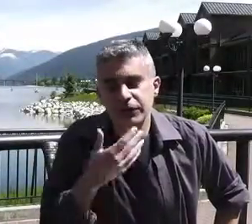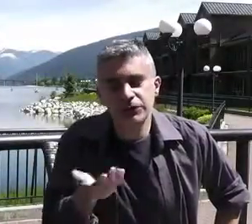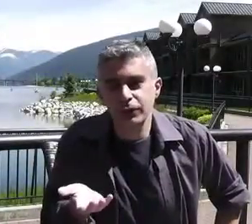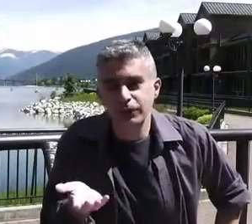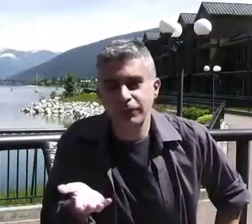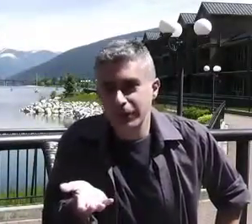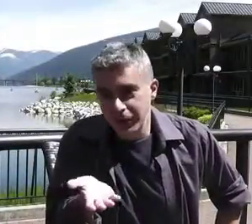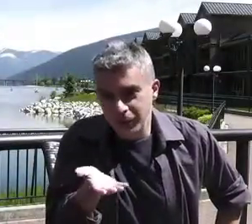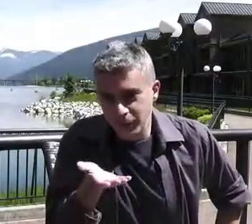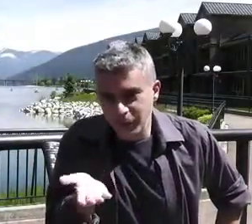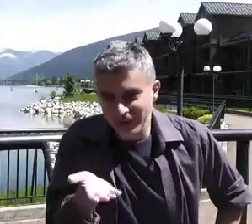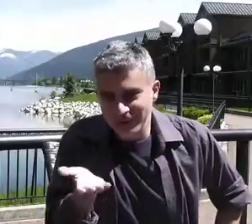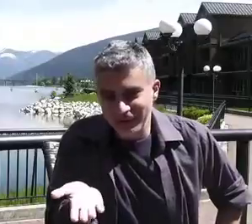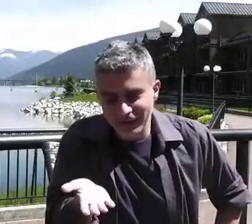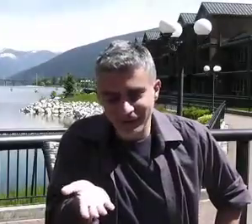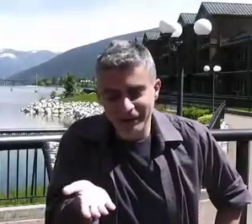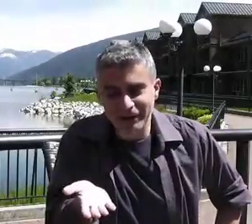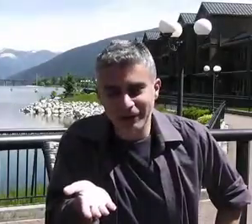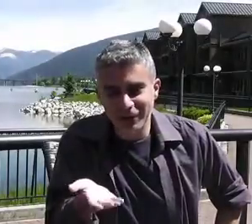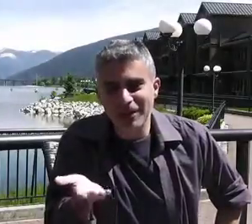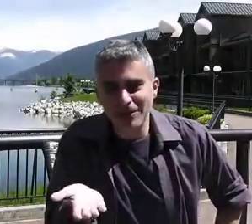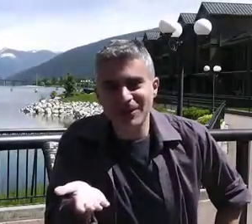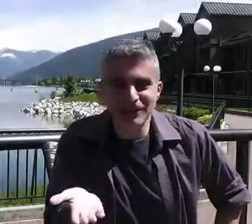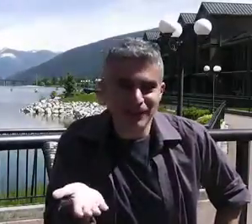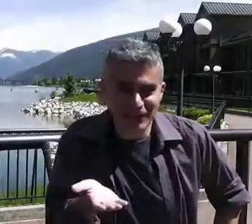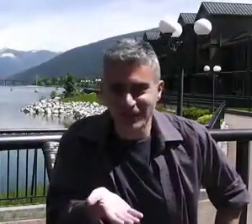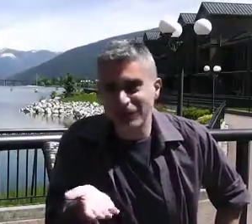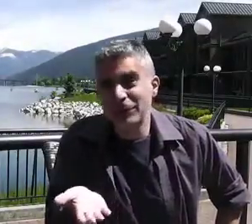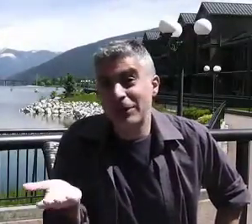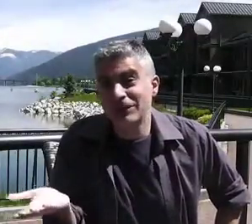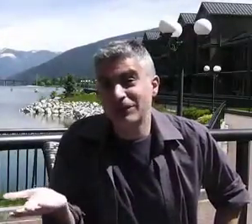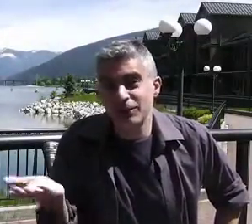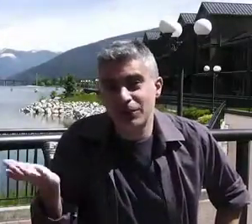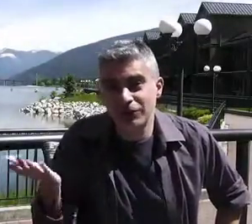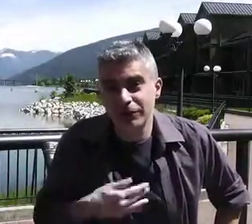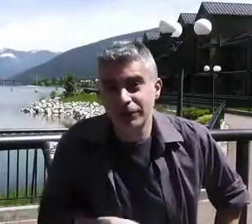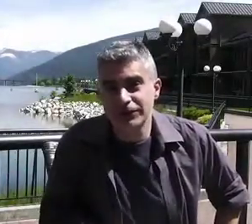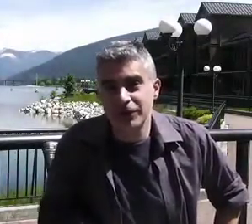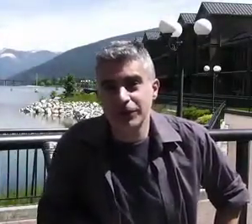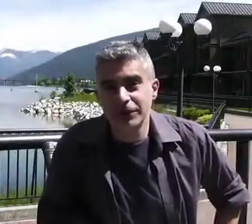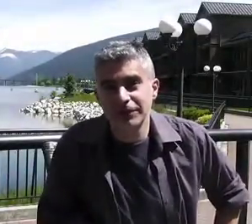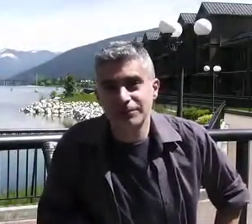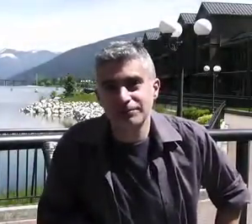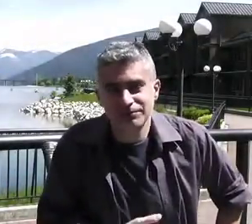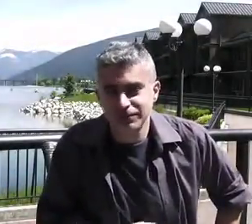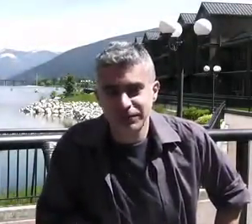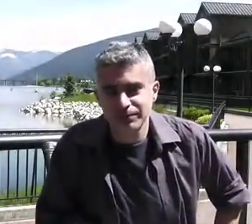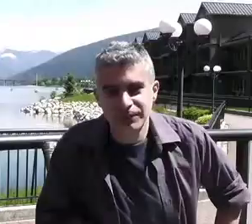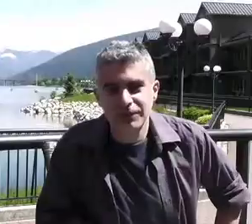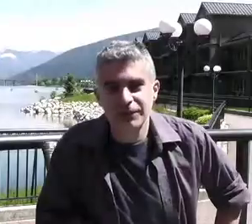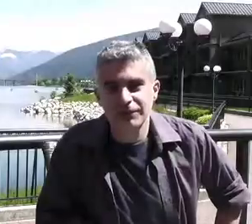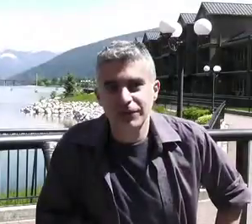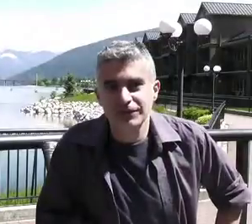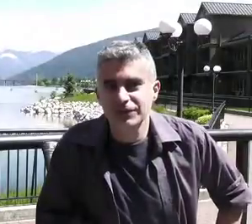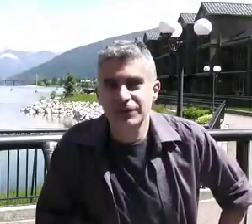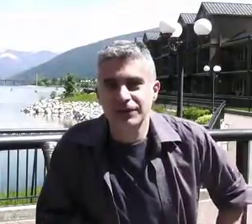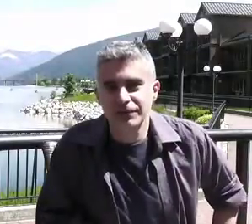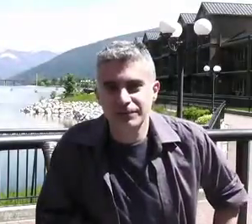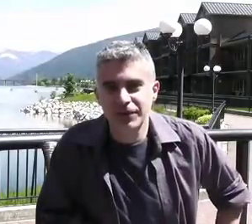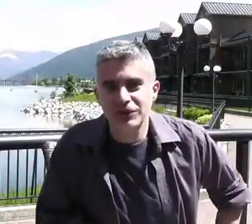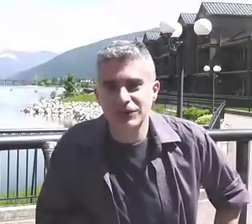I've also worked with IBDE from different locations, such as Montreal, for example, on